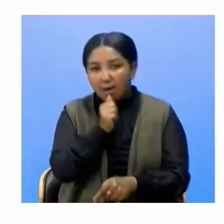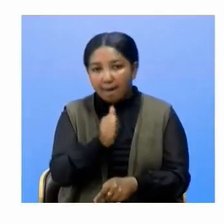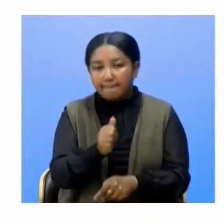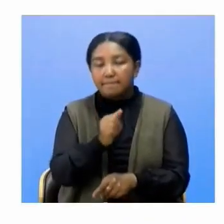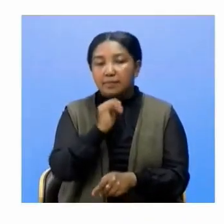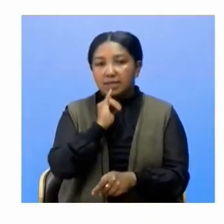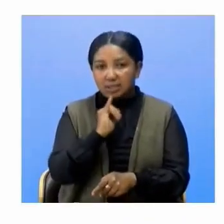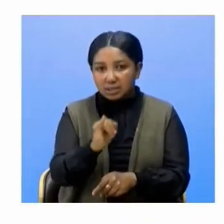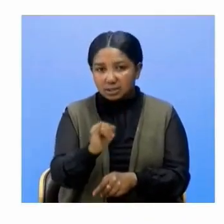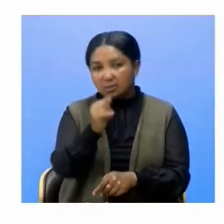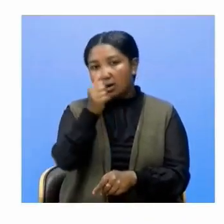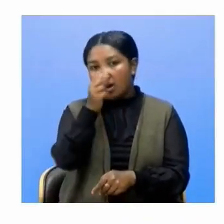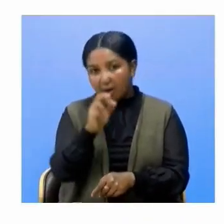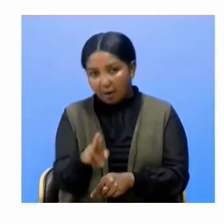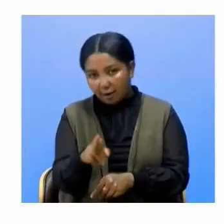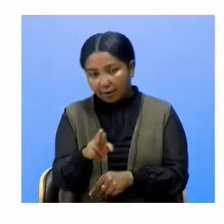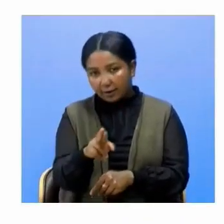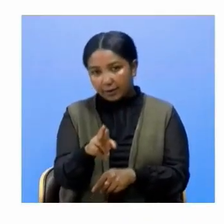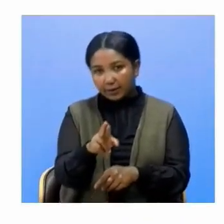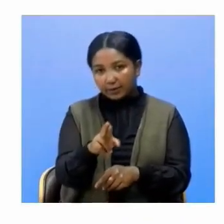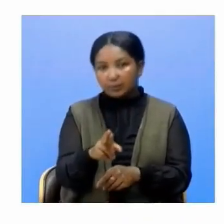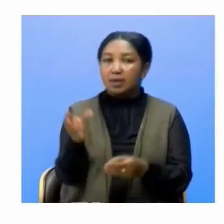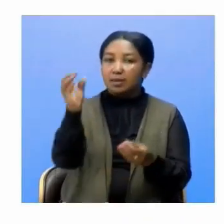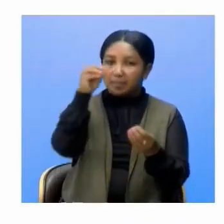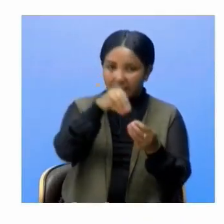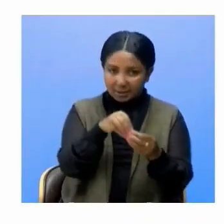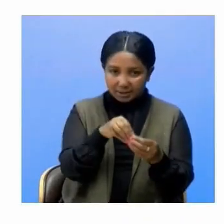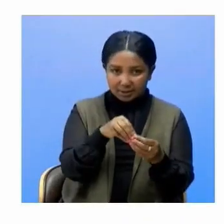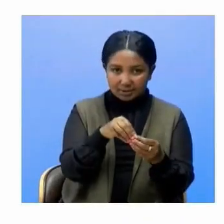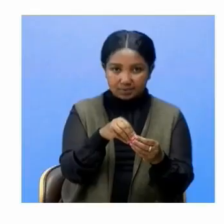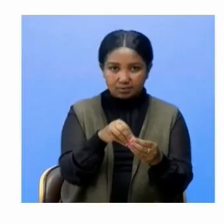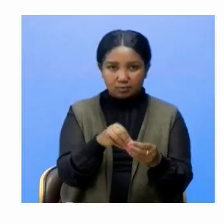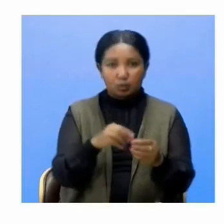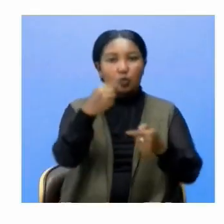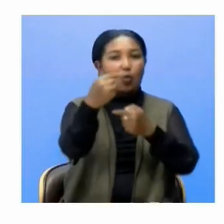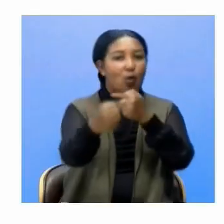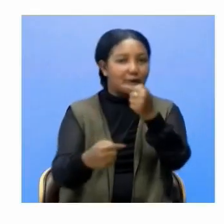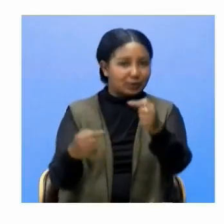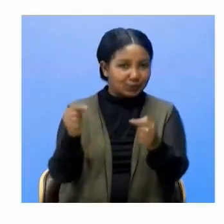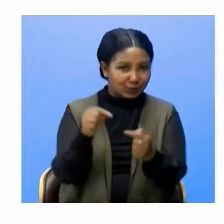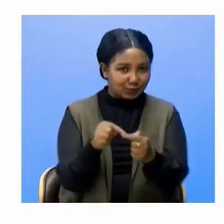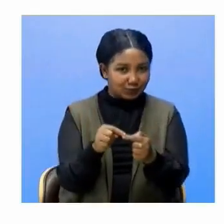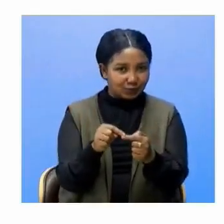is, are, plus going to,